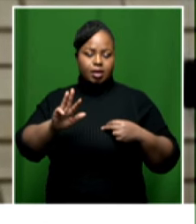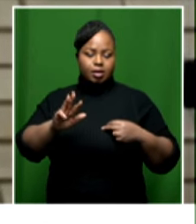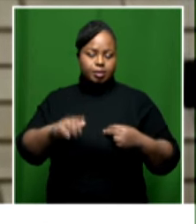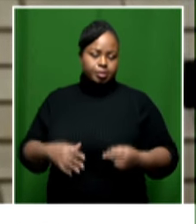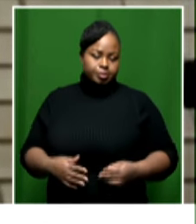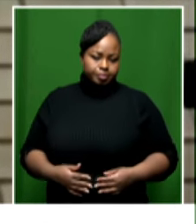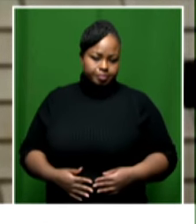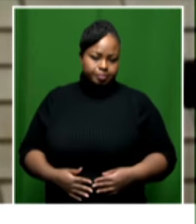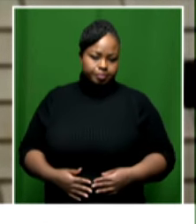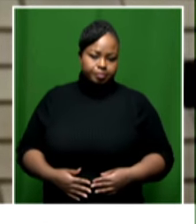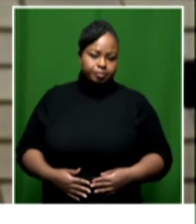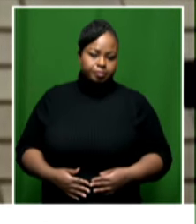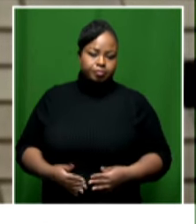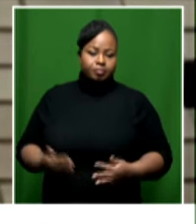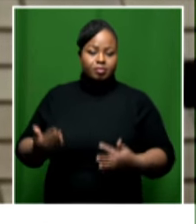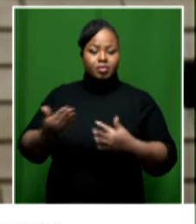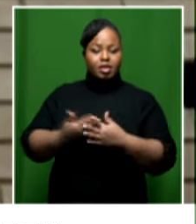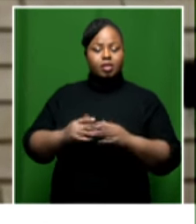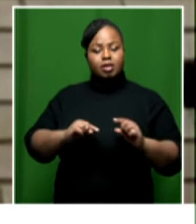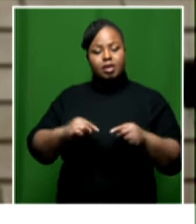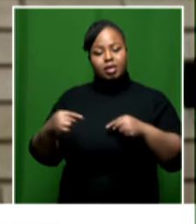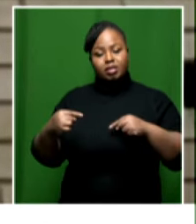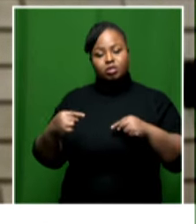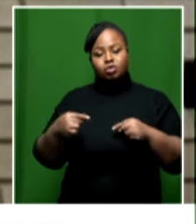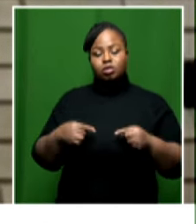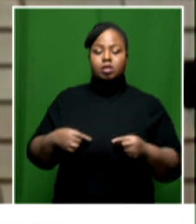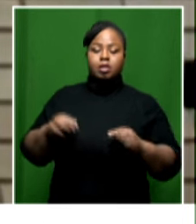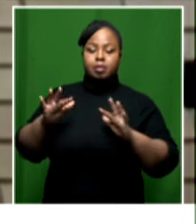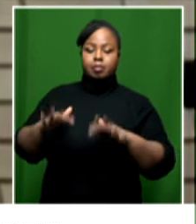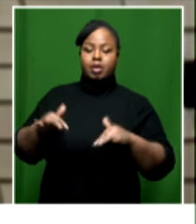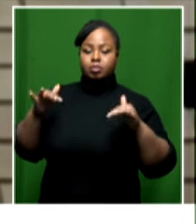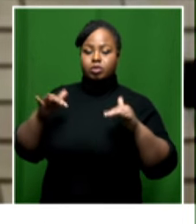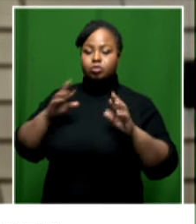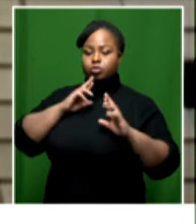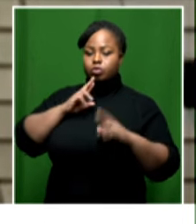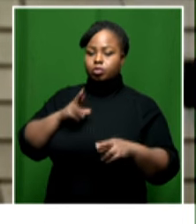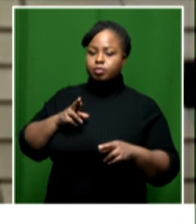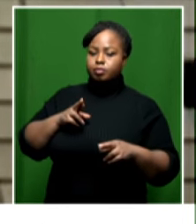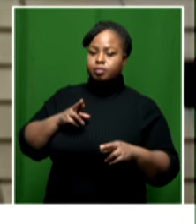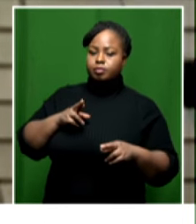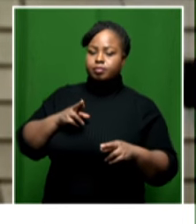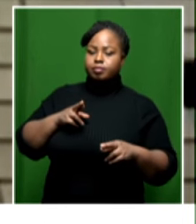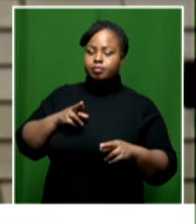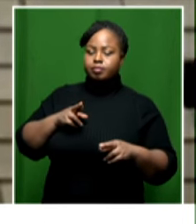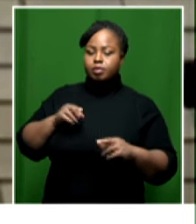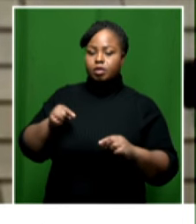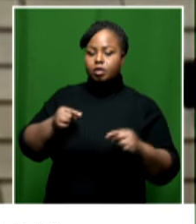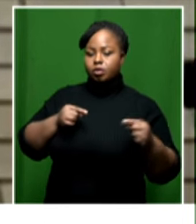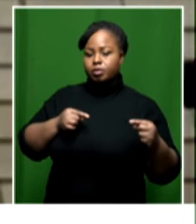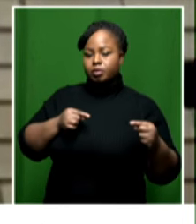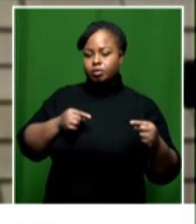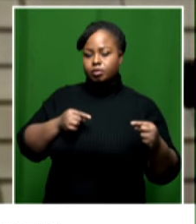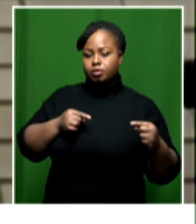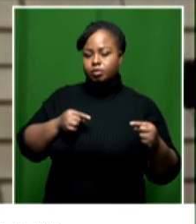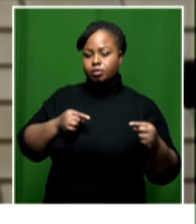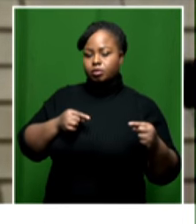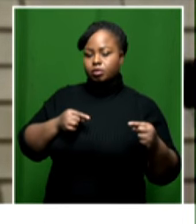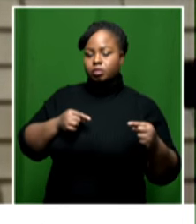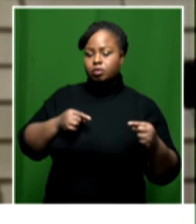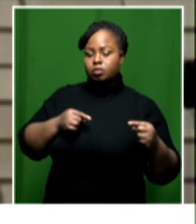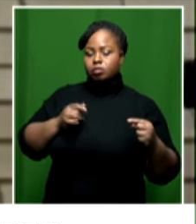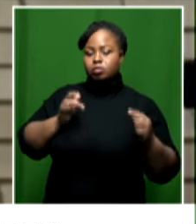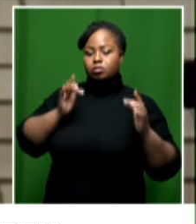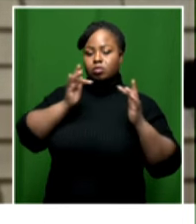The case against the parliamentary respondents is buttressed by the argument in connection with the pending new